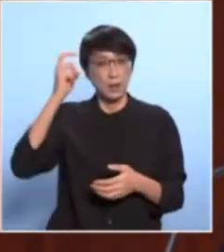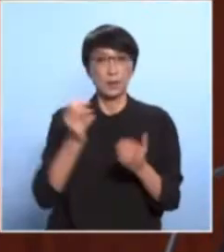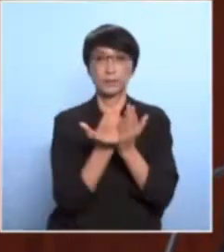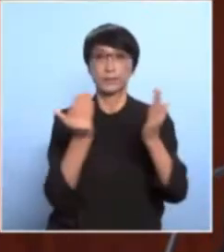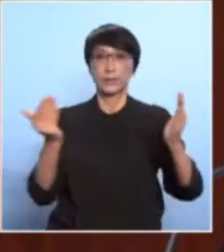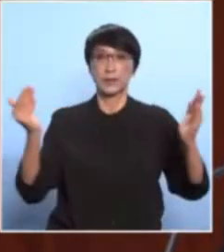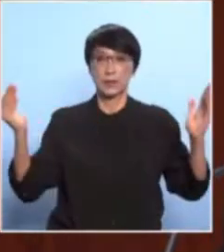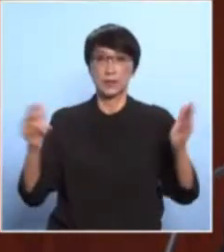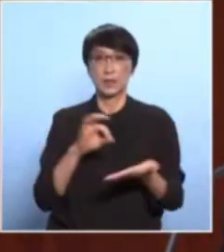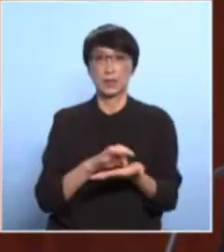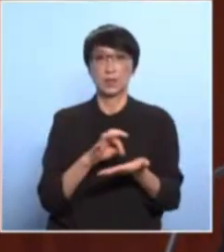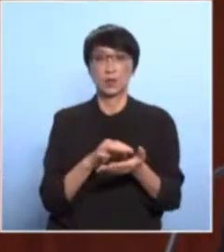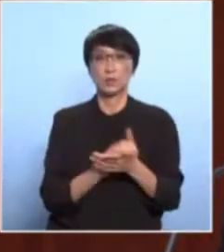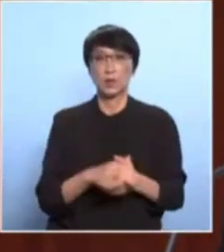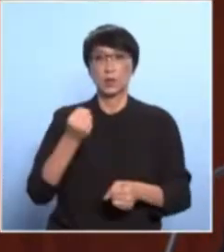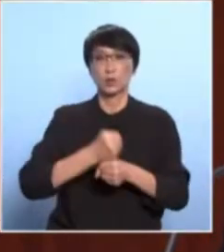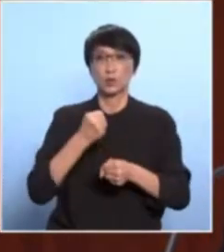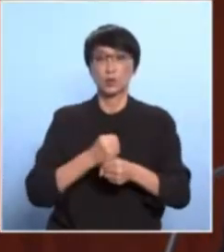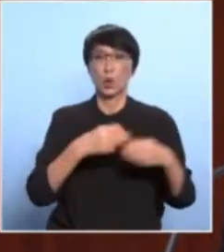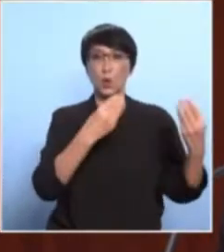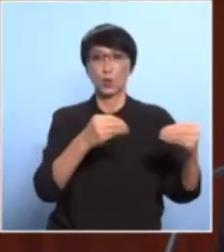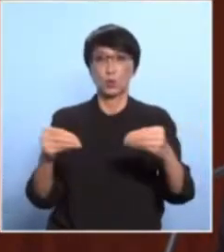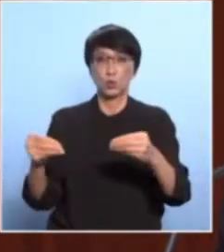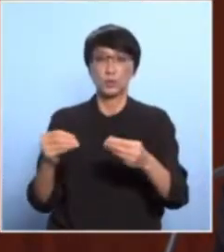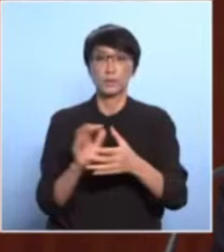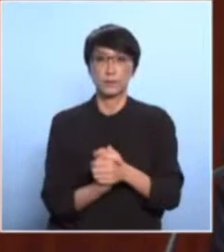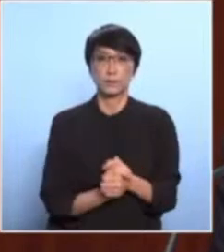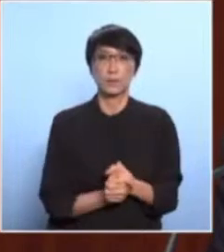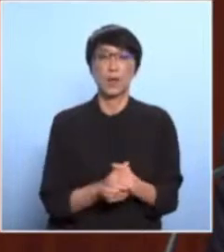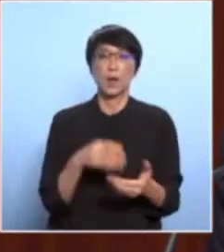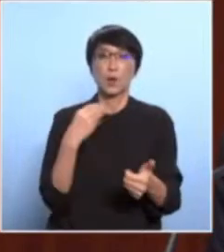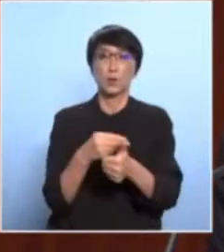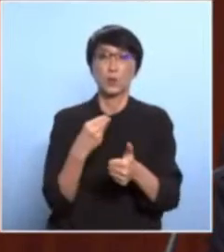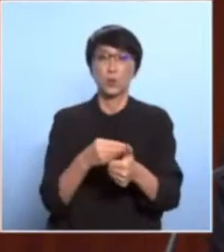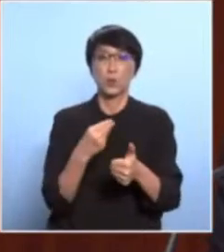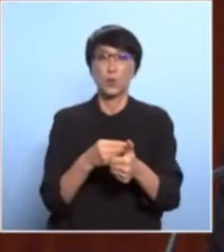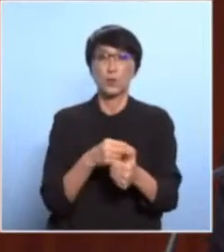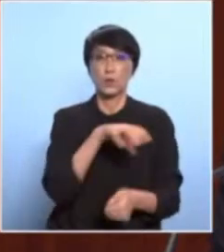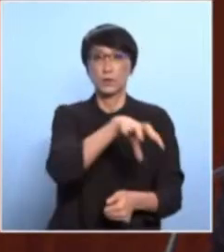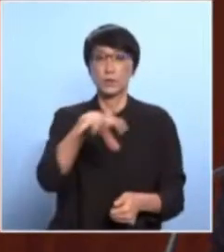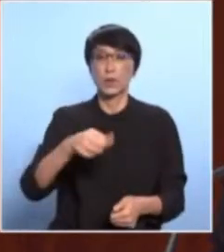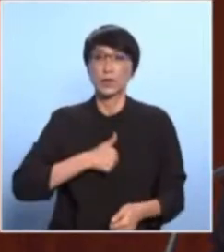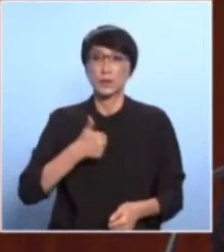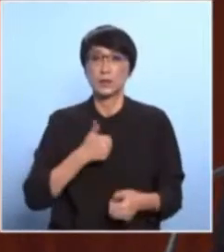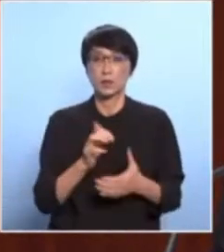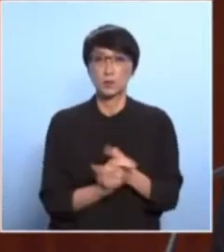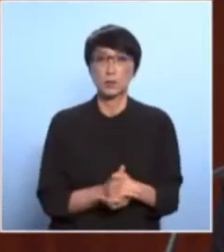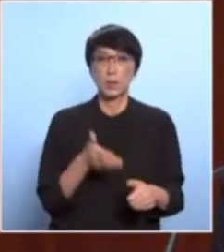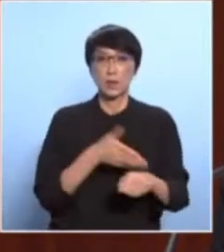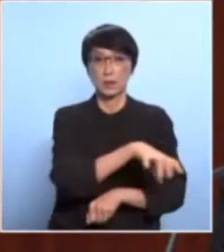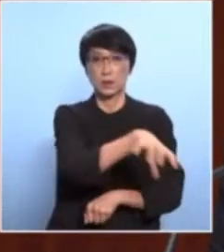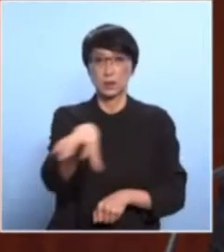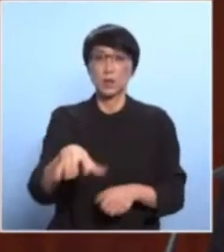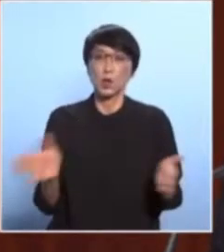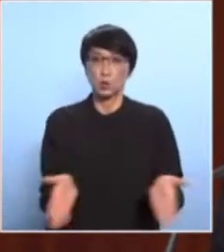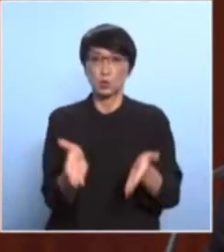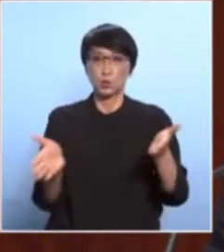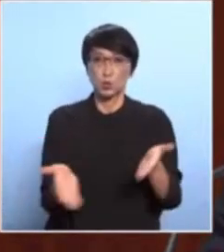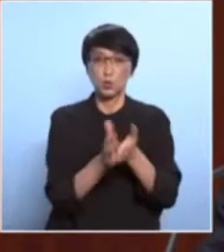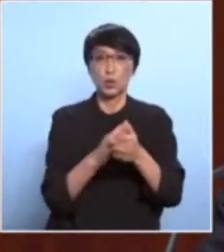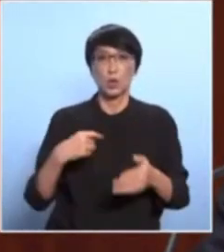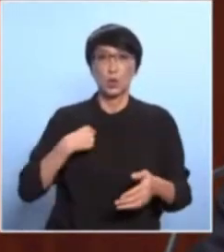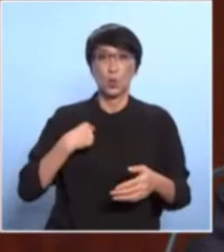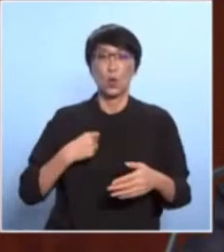will set up an exhibition gallery, prepare teaching materials, and provide training for district-based tutors to promote national